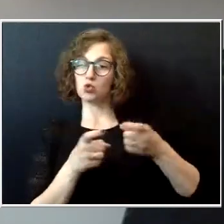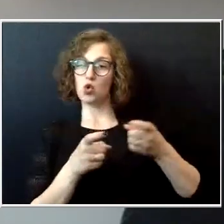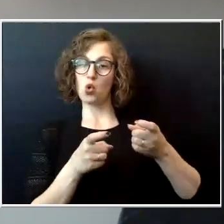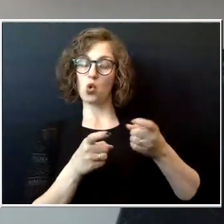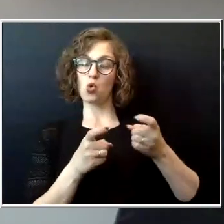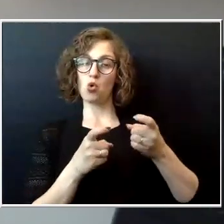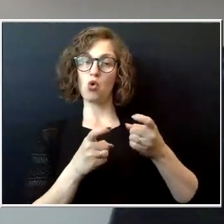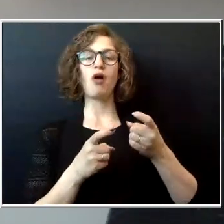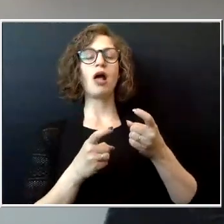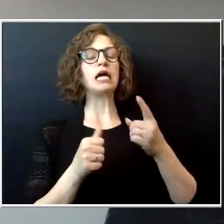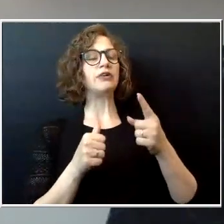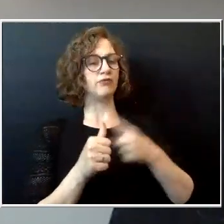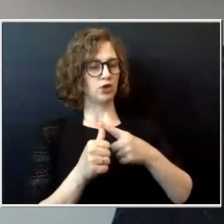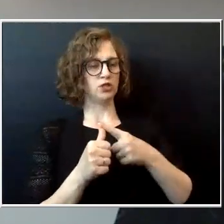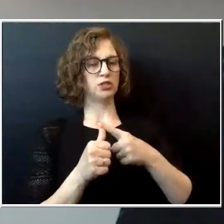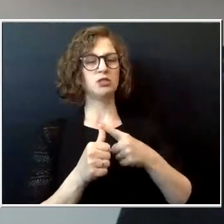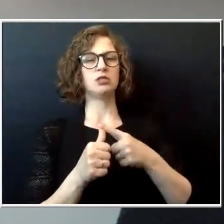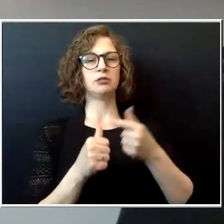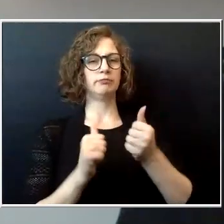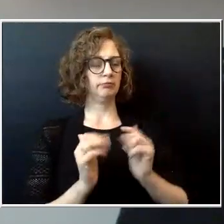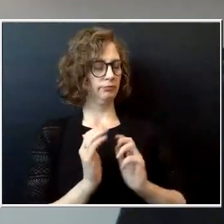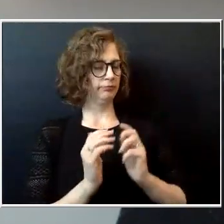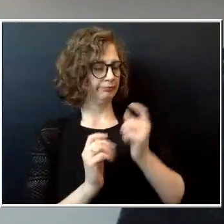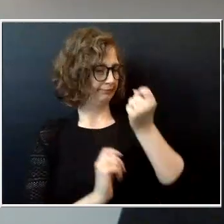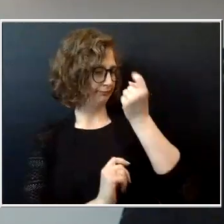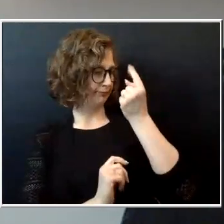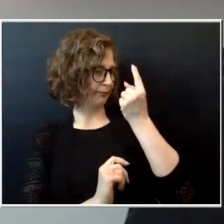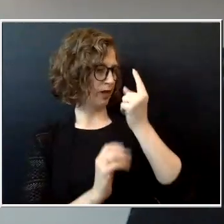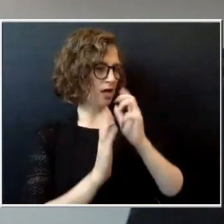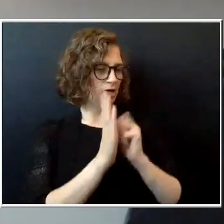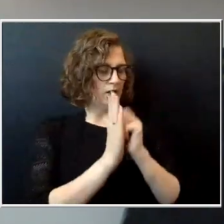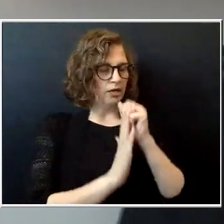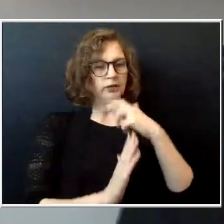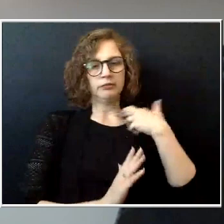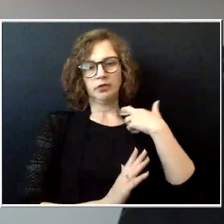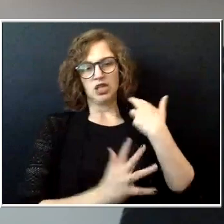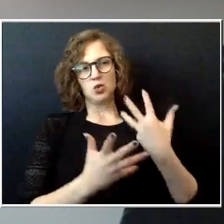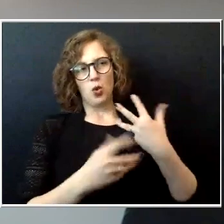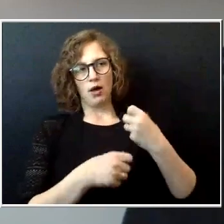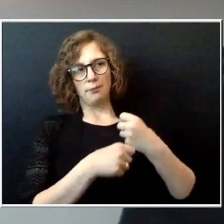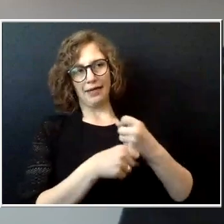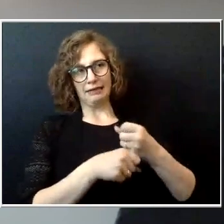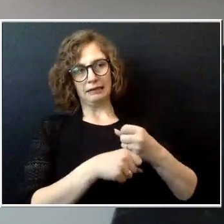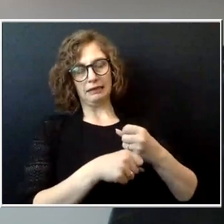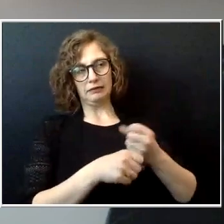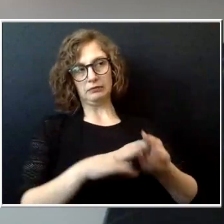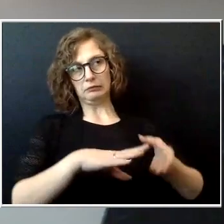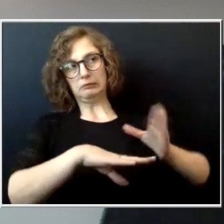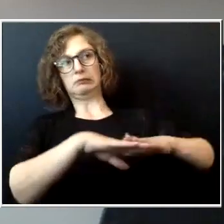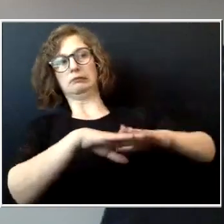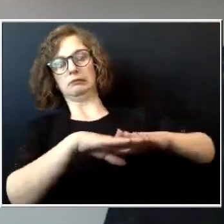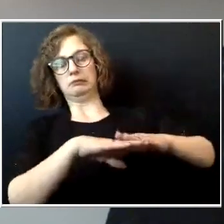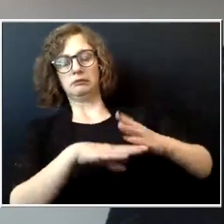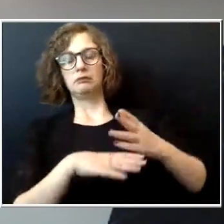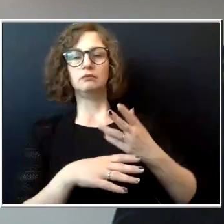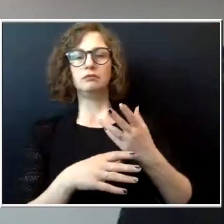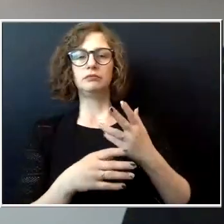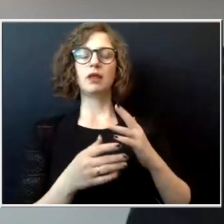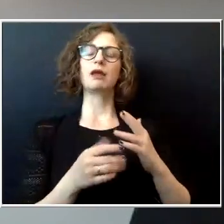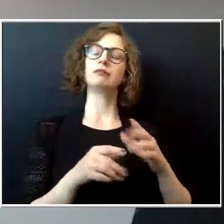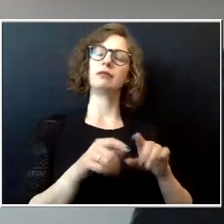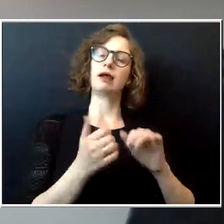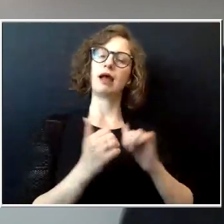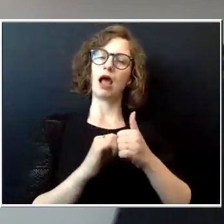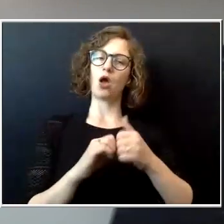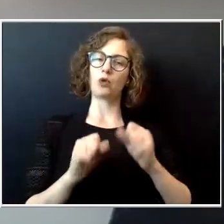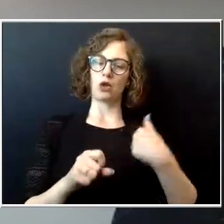first understand what increases risk and then think about how we might be able to act in the community to be able to reduce